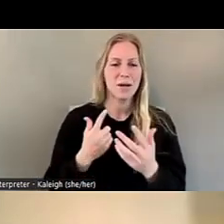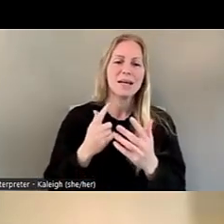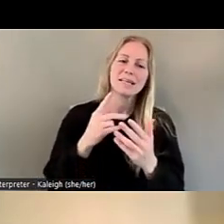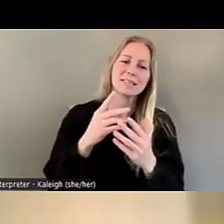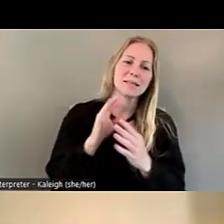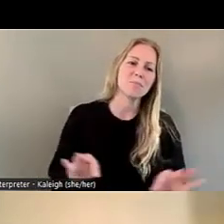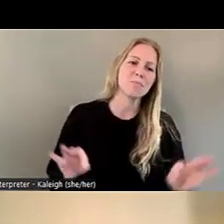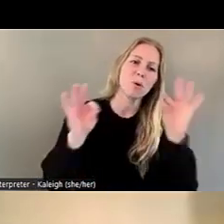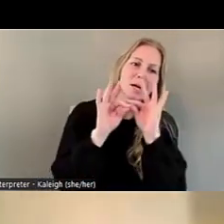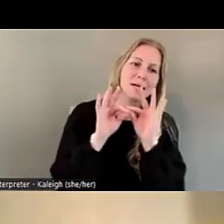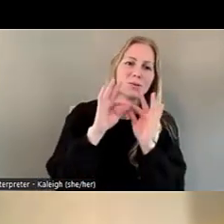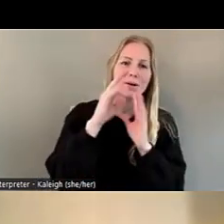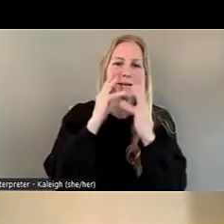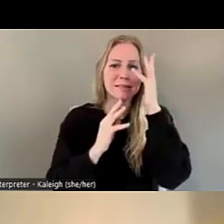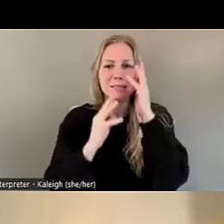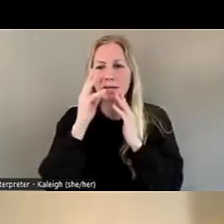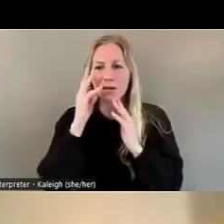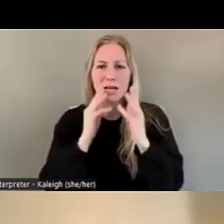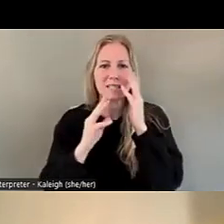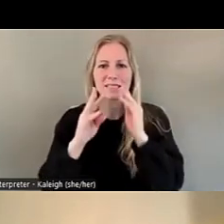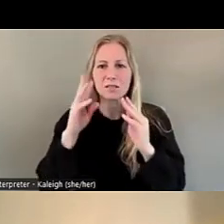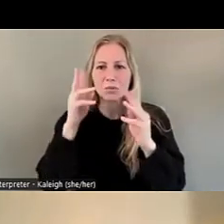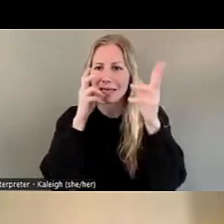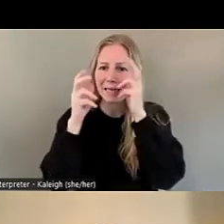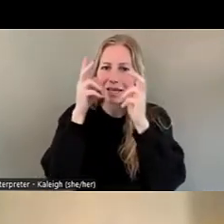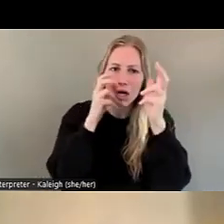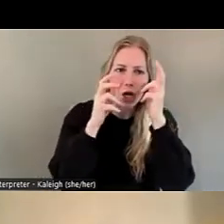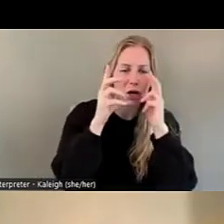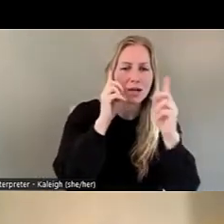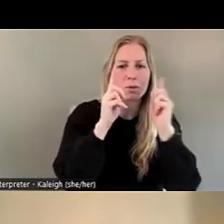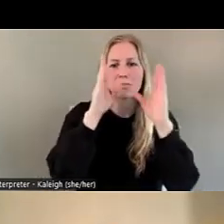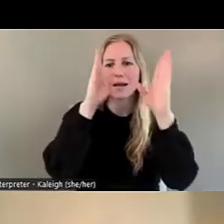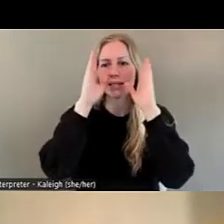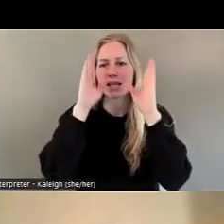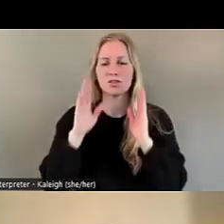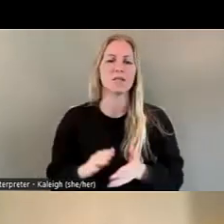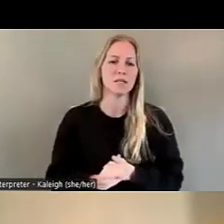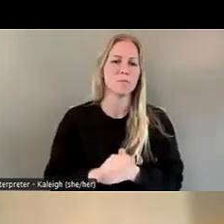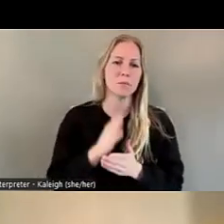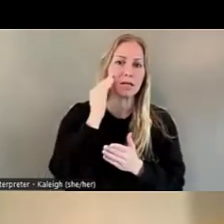the experience of their children, because that's really makes a difference in our investigation.